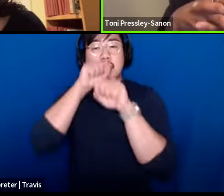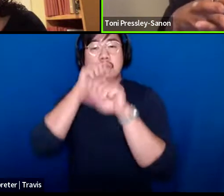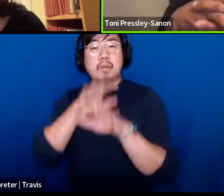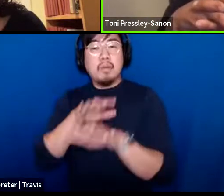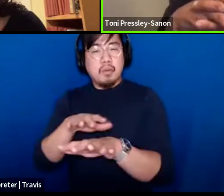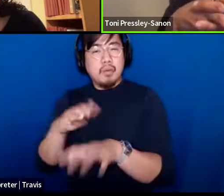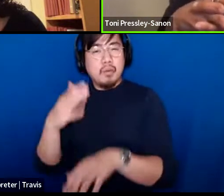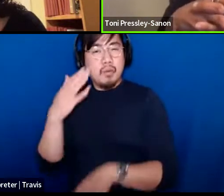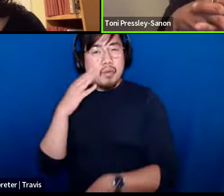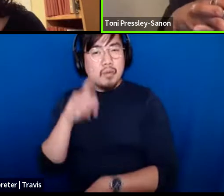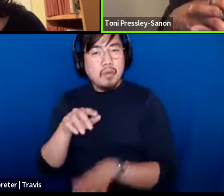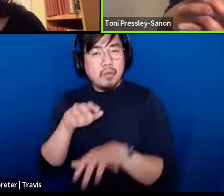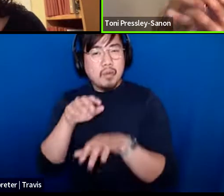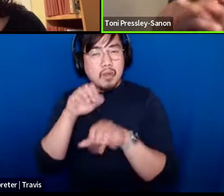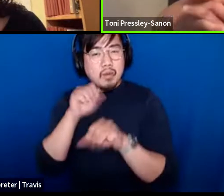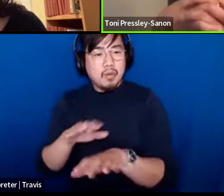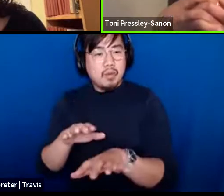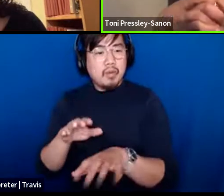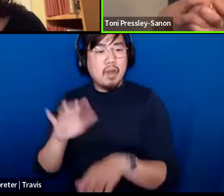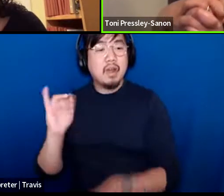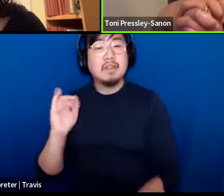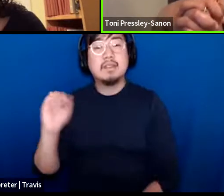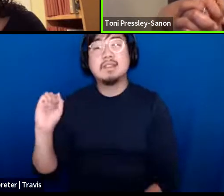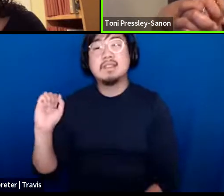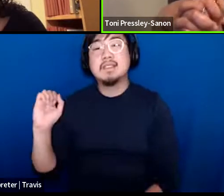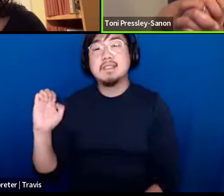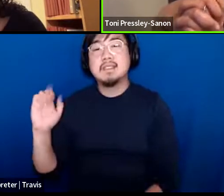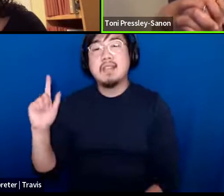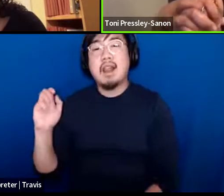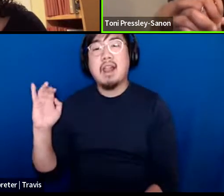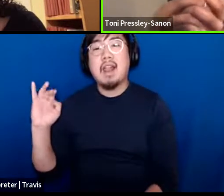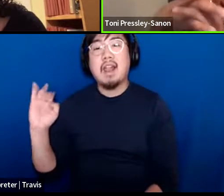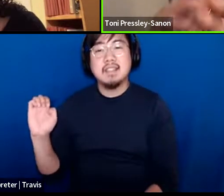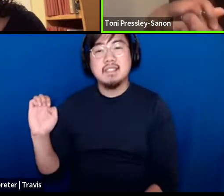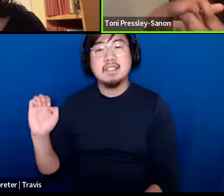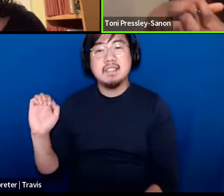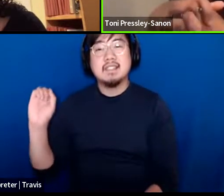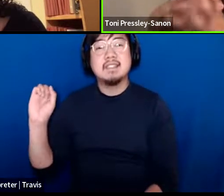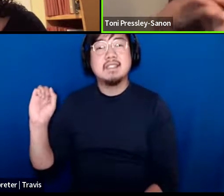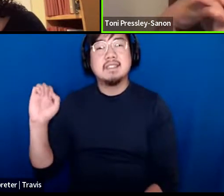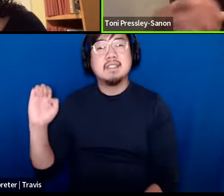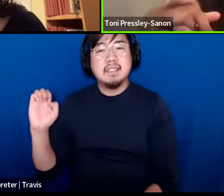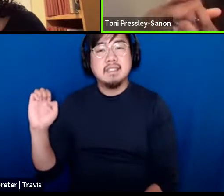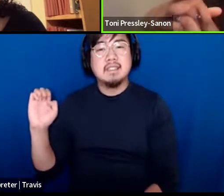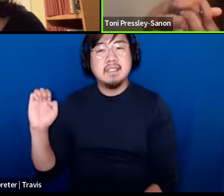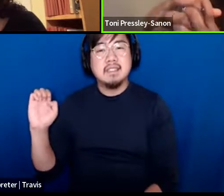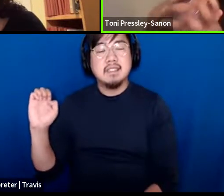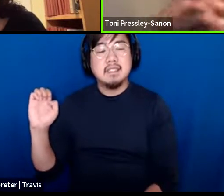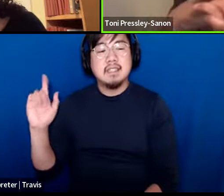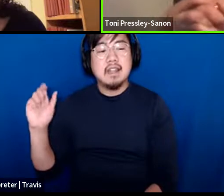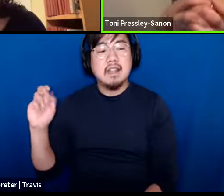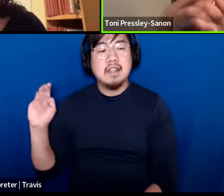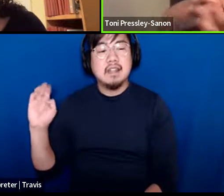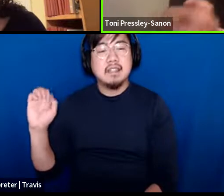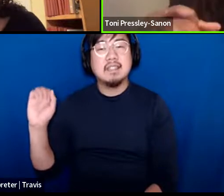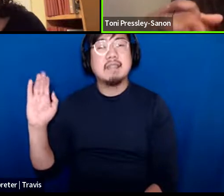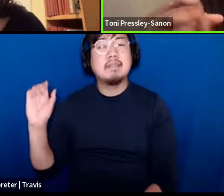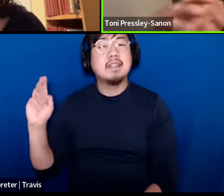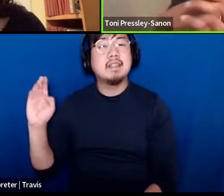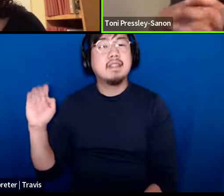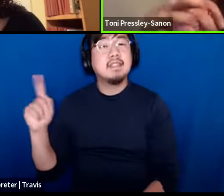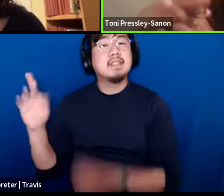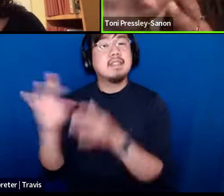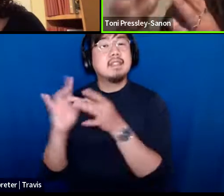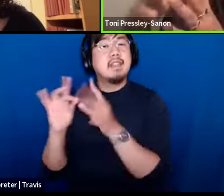Sebane Selassie. I know that she has a four elements meditation on 10% happier,